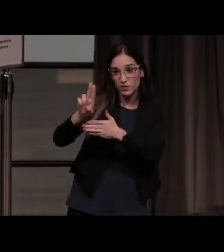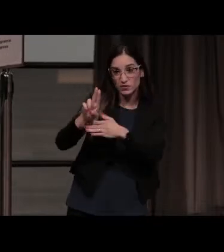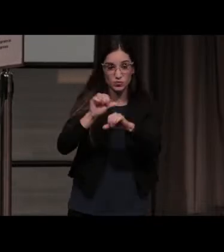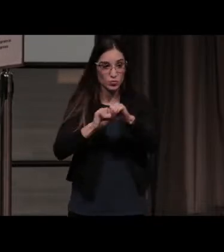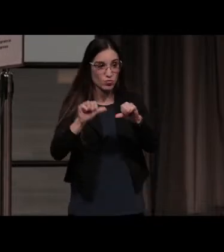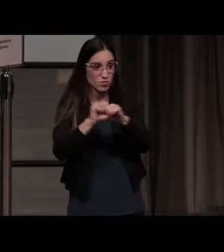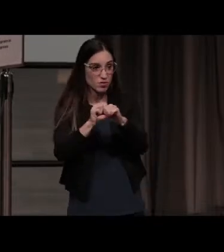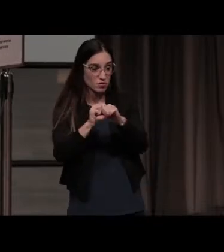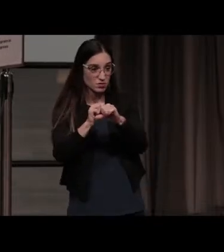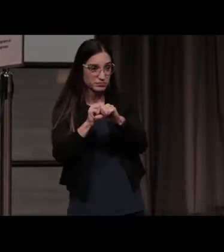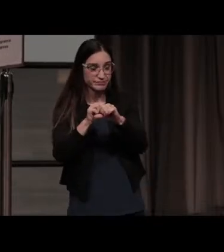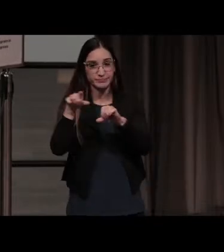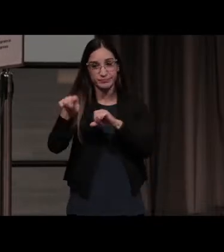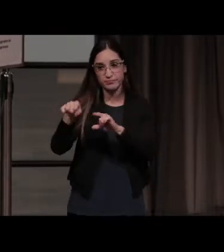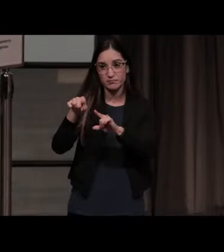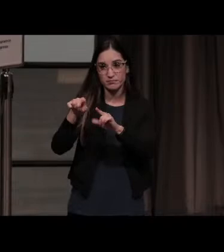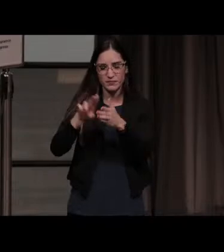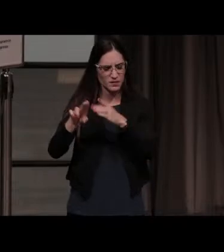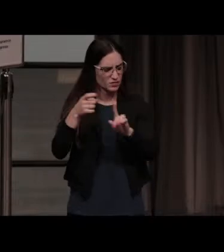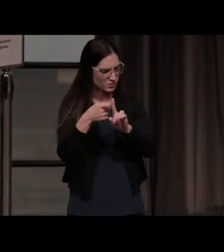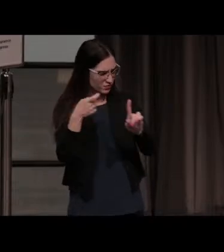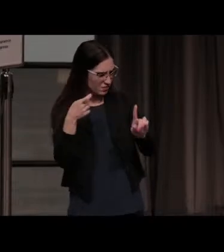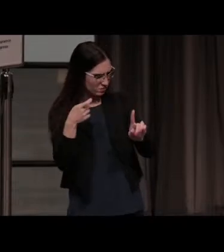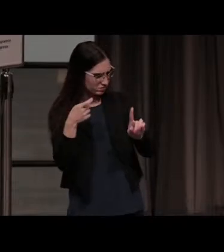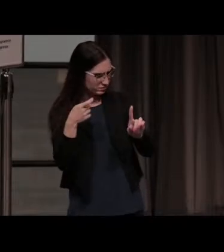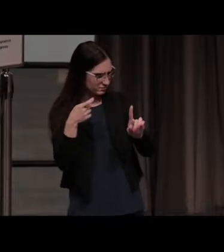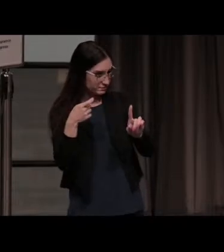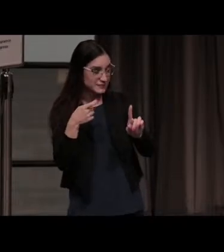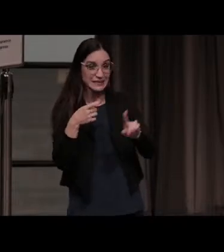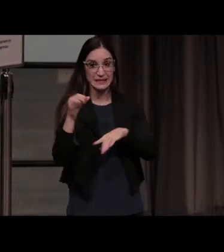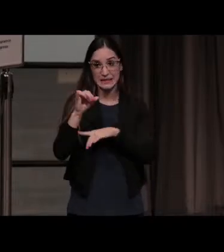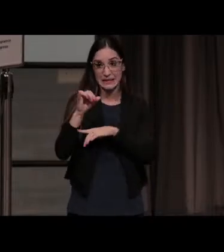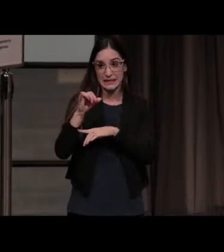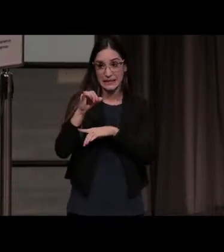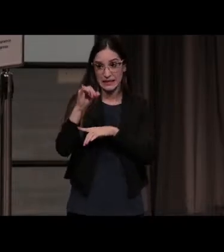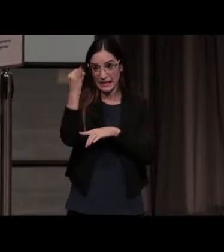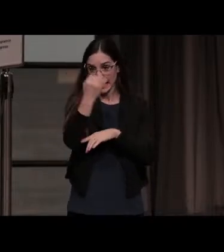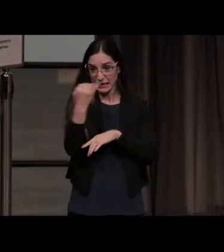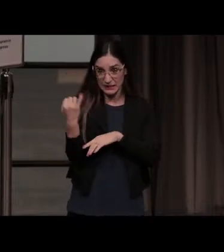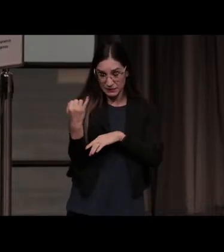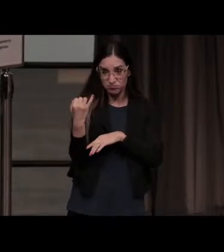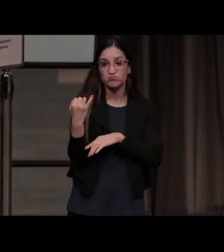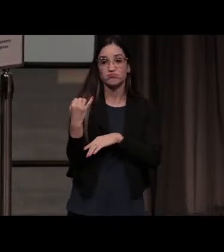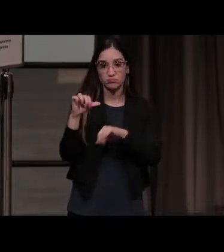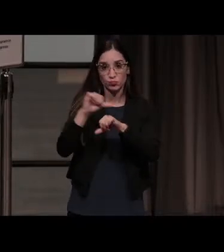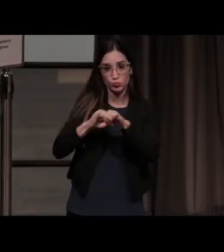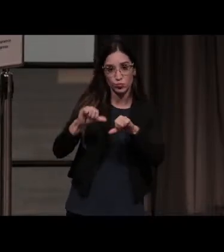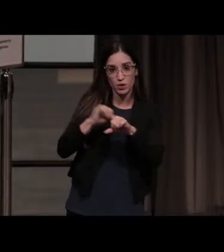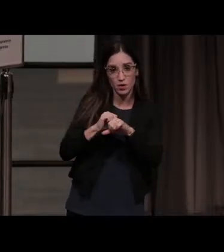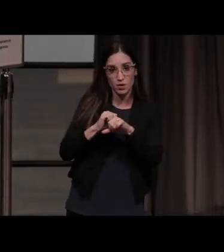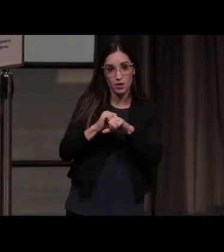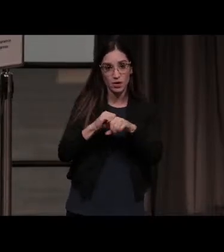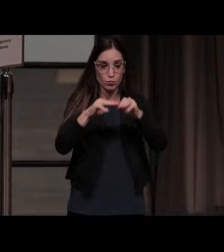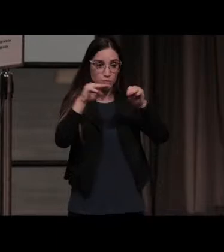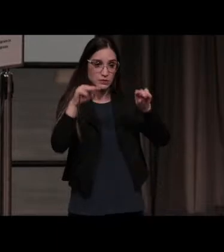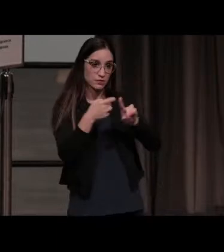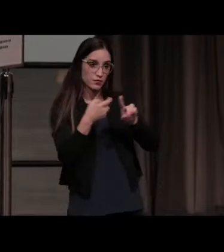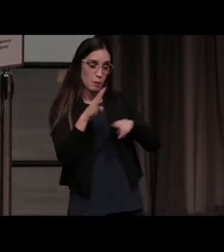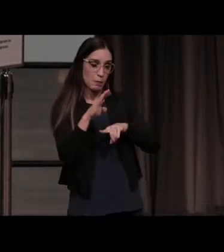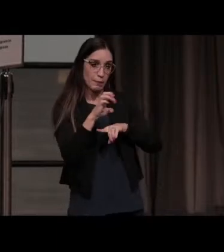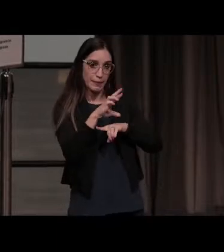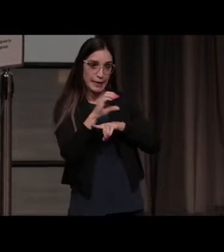Fondazione Merz that looks like in Turin in Italy, and then Museo del Barrio in New York